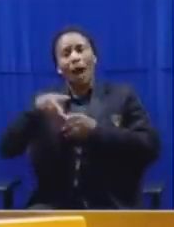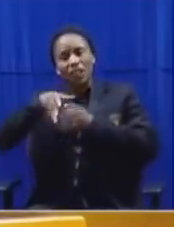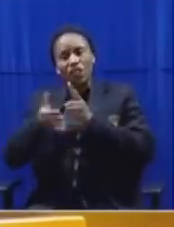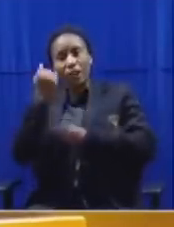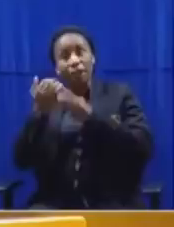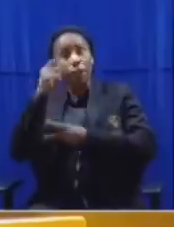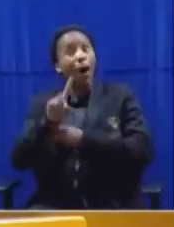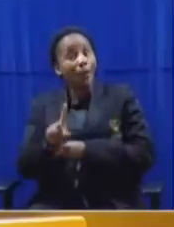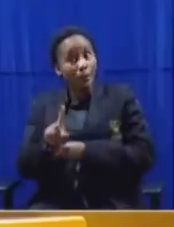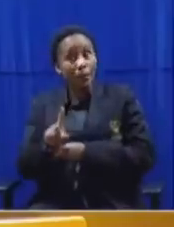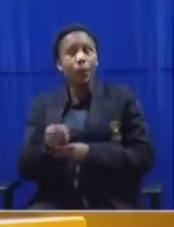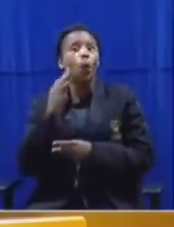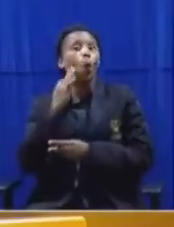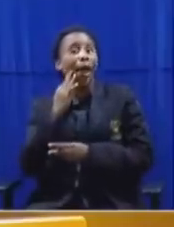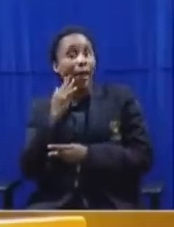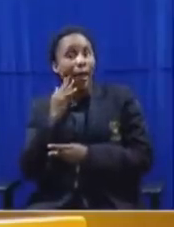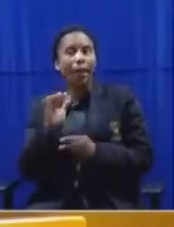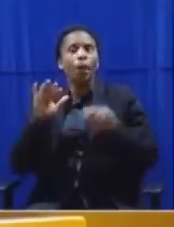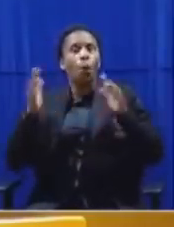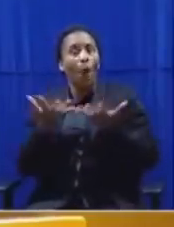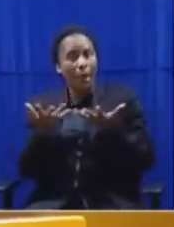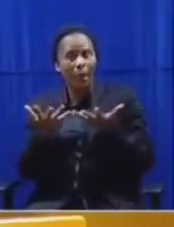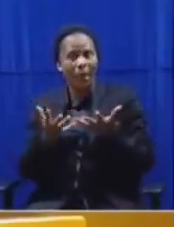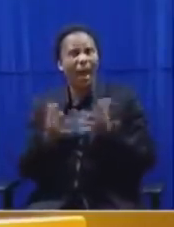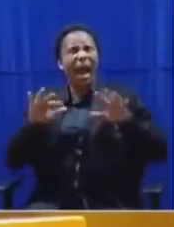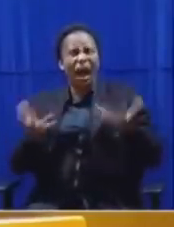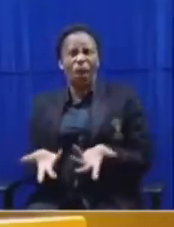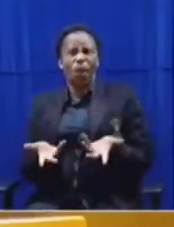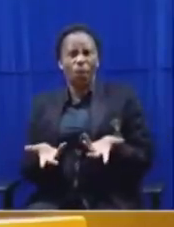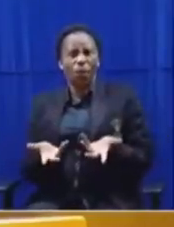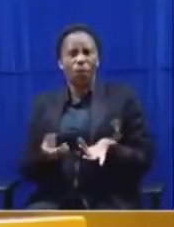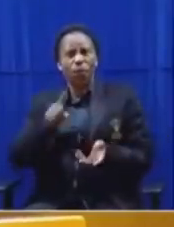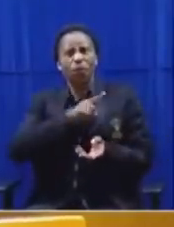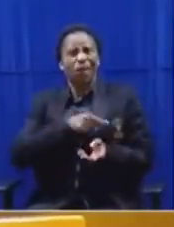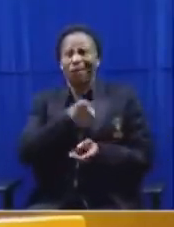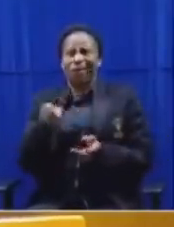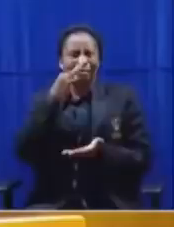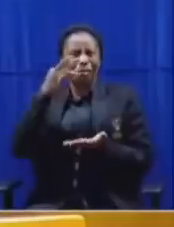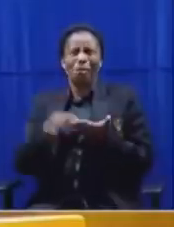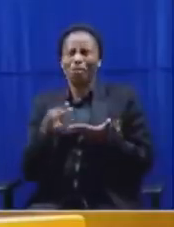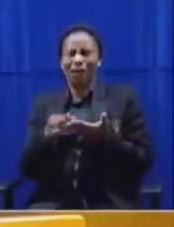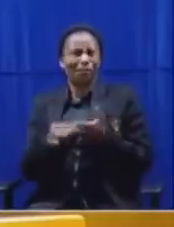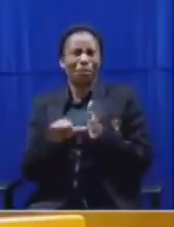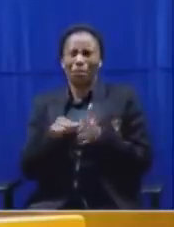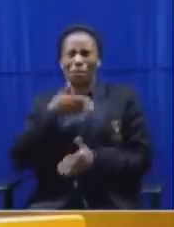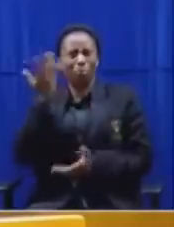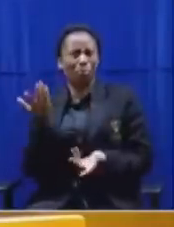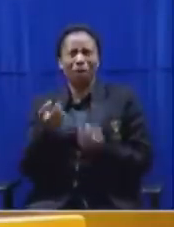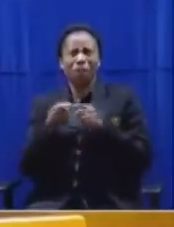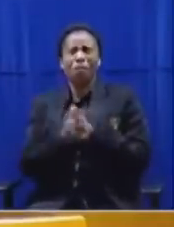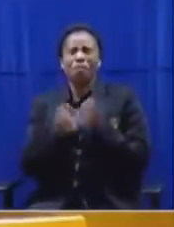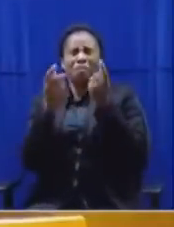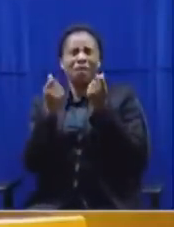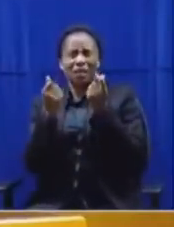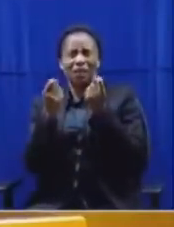do you want to achieve that? Because the nonsensical proposal that is being brought by the Minister of Finance